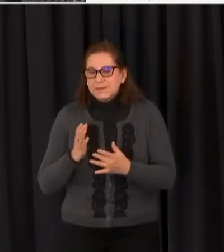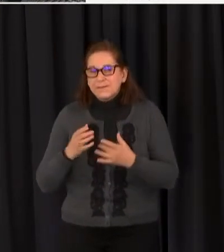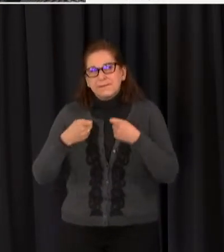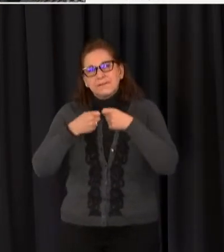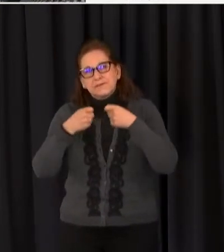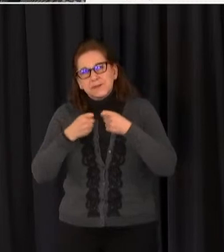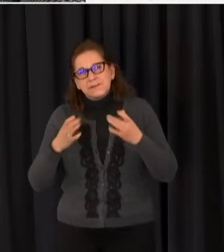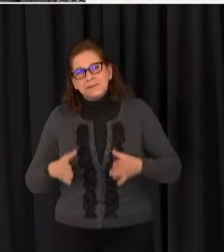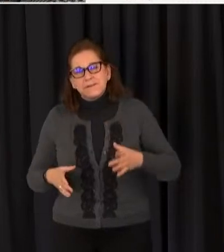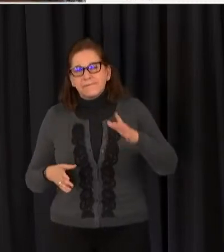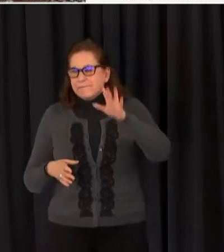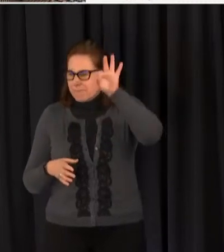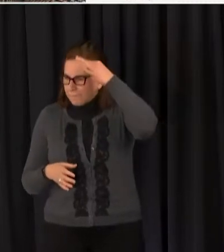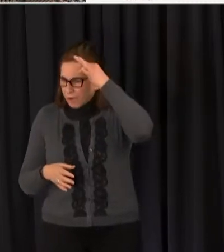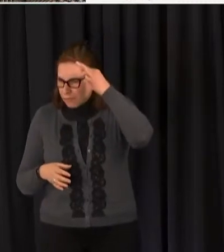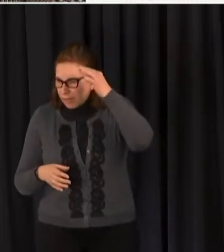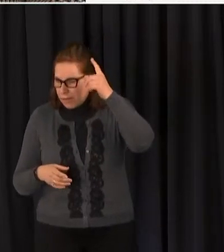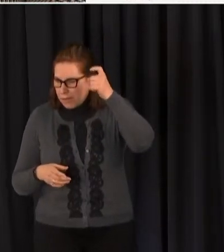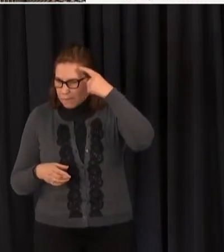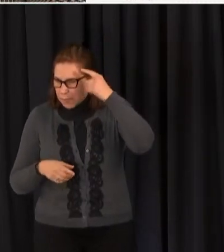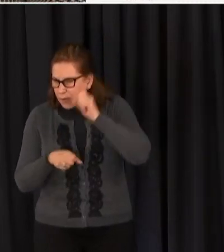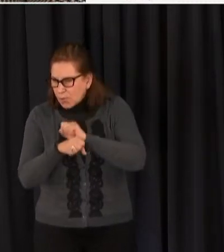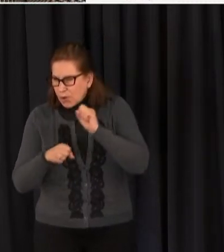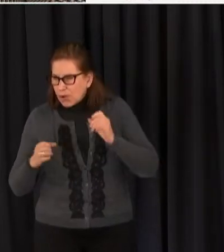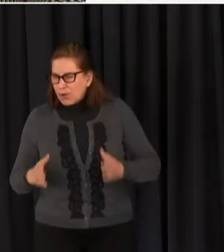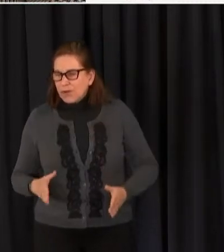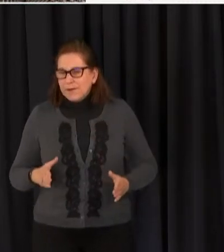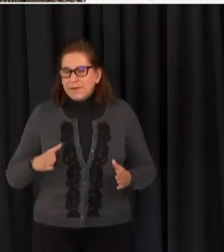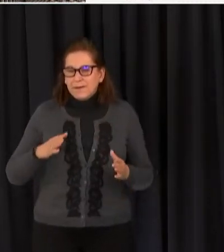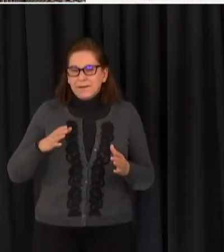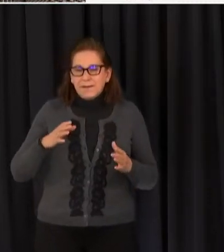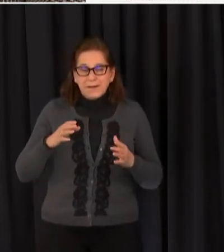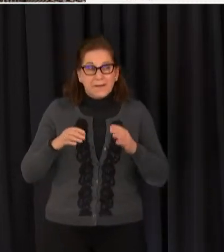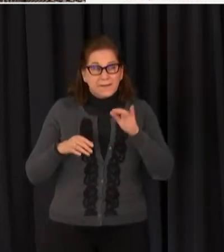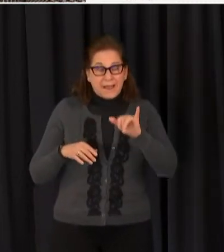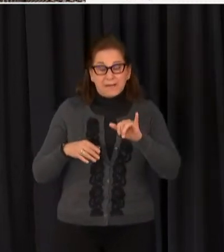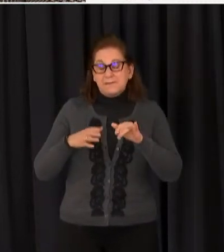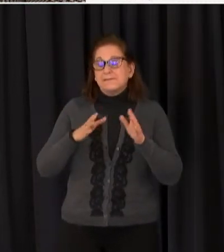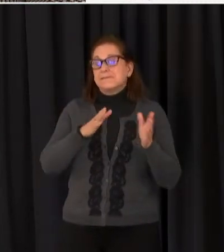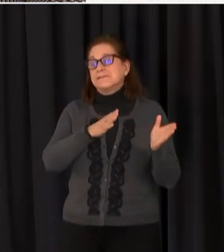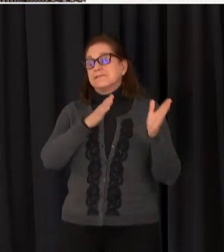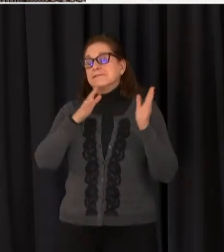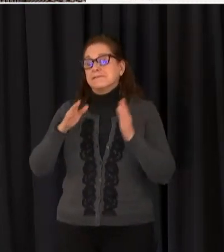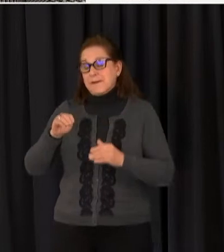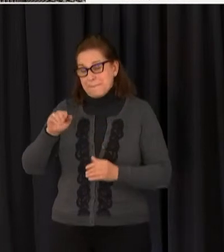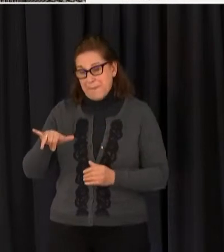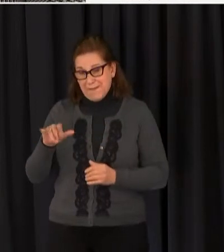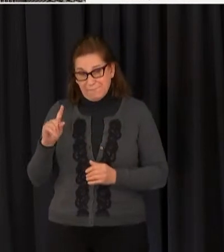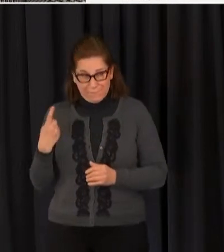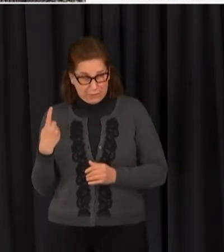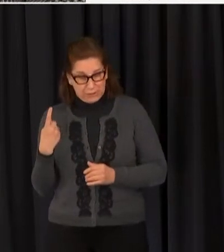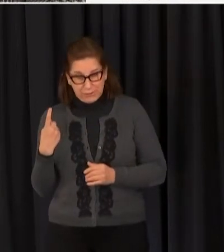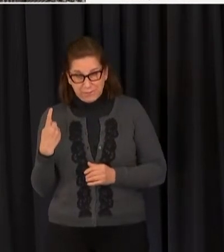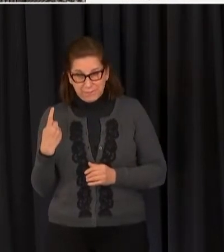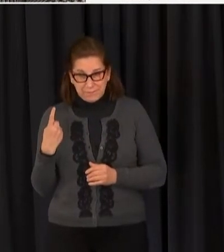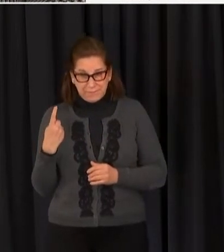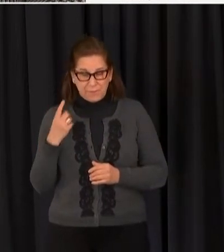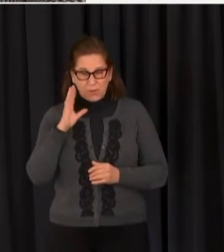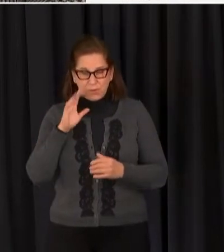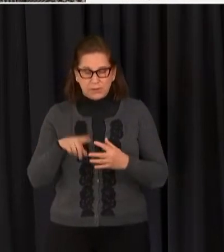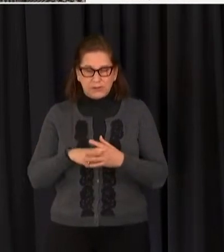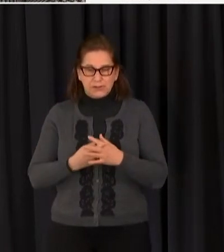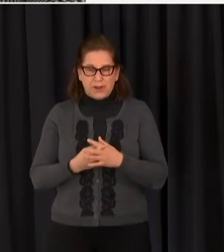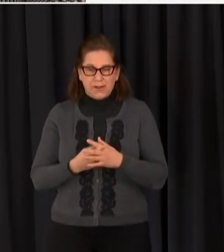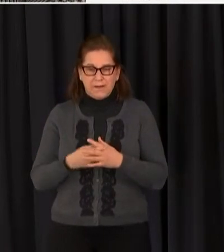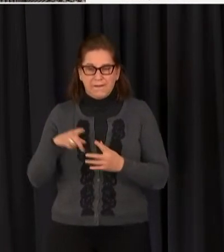will all help us to get to a point beginning May 1st when Washington, D.C. will begin phase 2, which are all